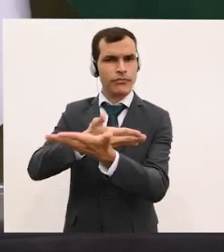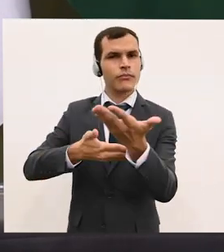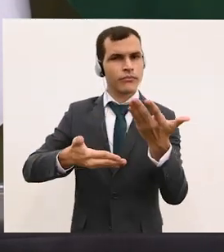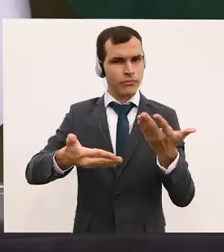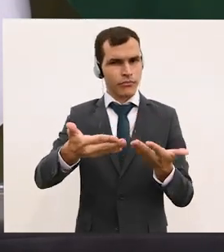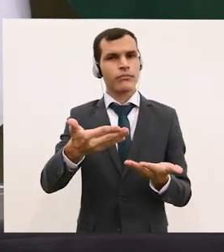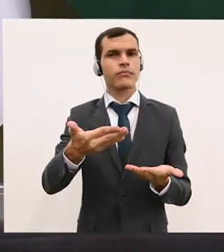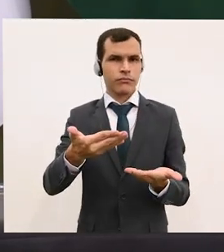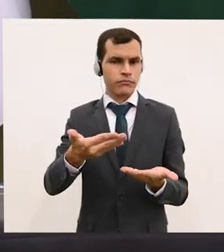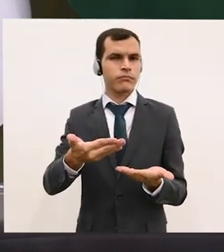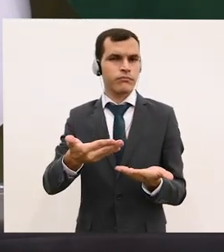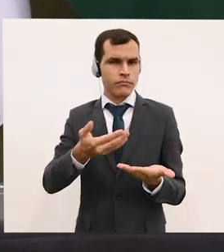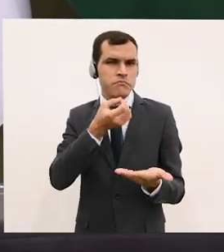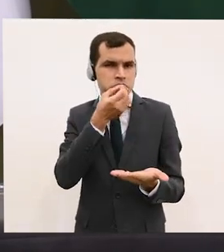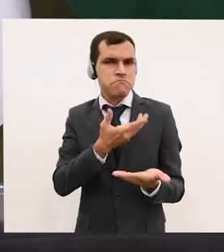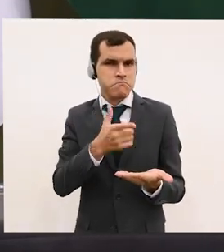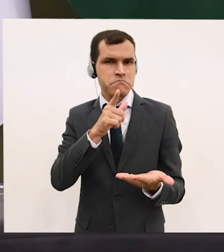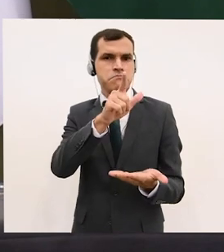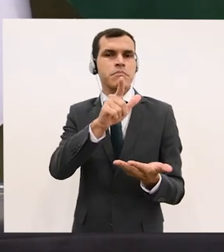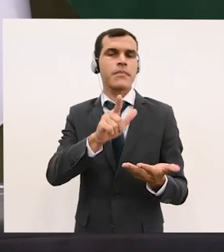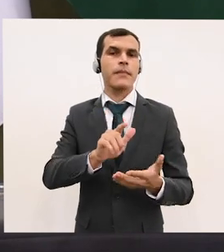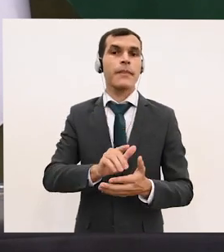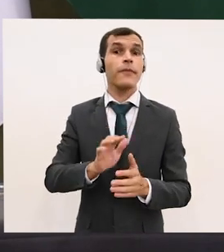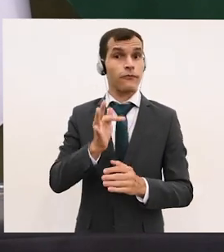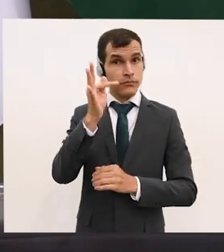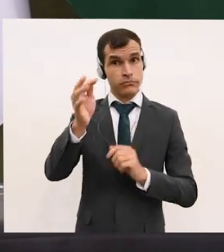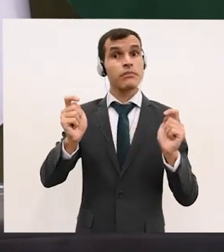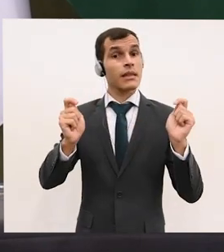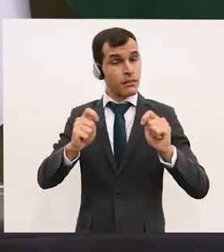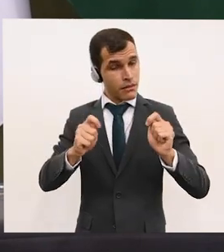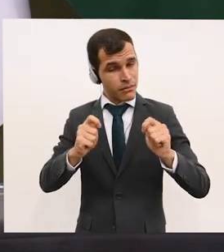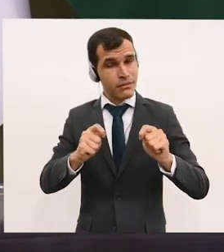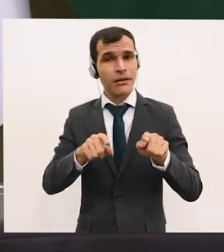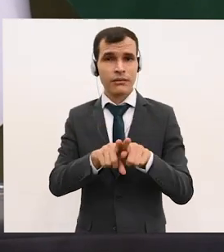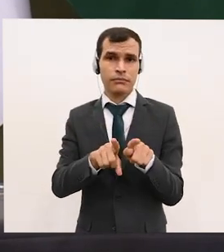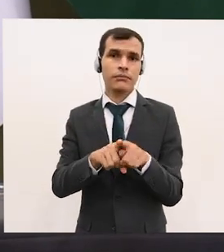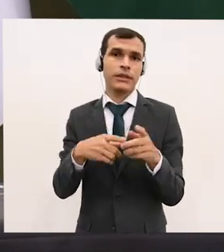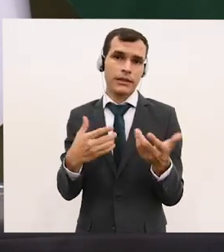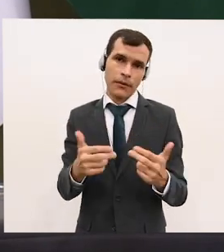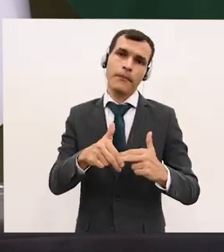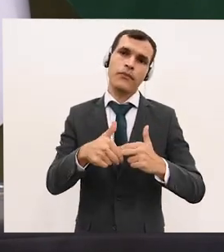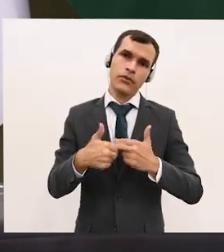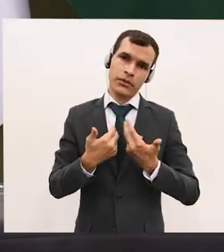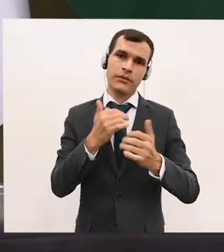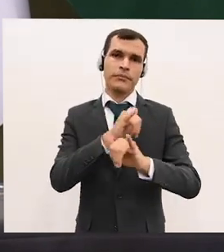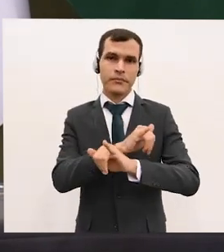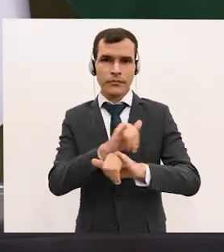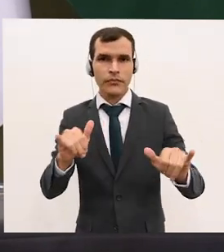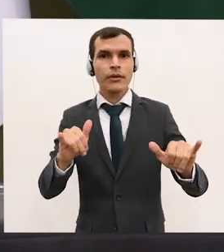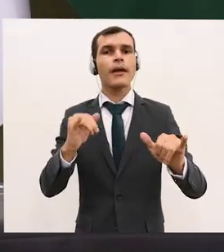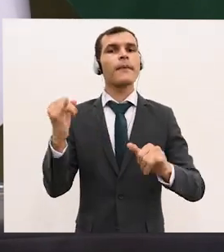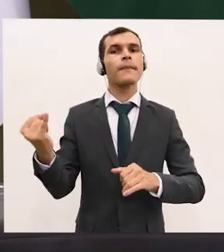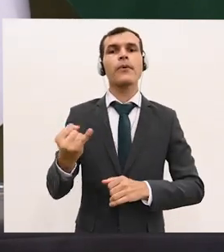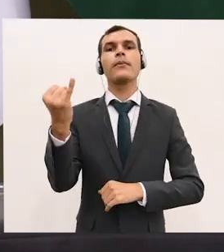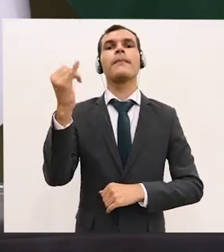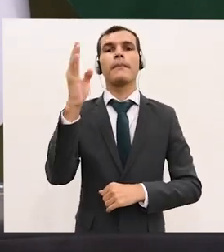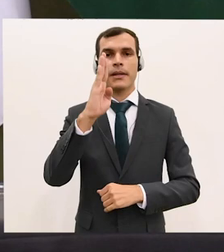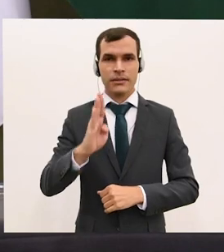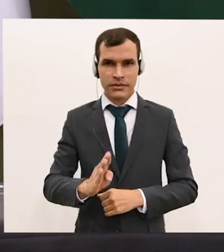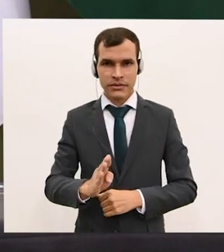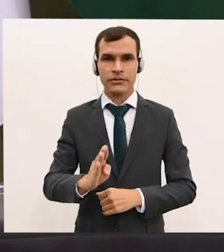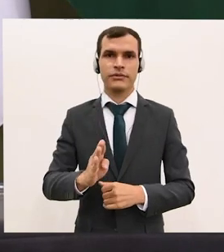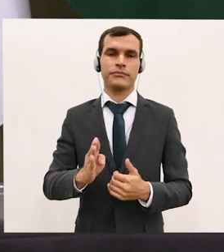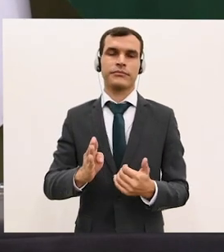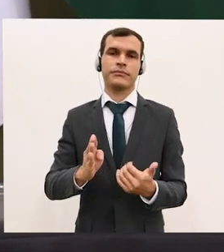we are saying that it's important for Brazil to support some of the things we want to achieve in